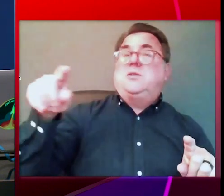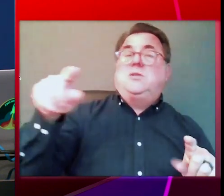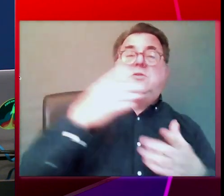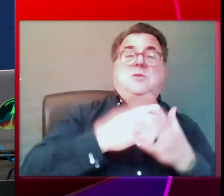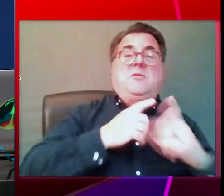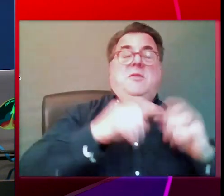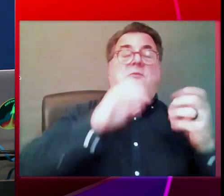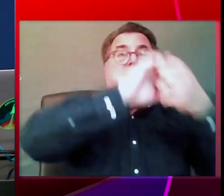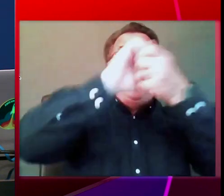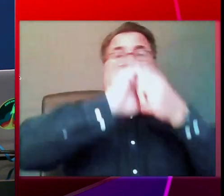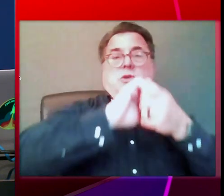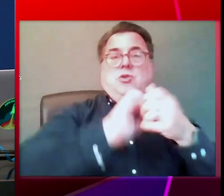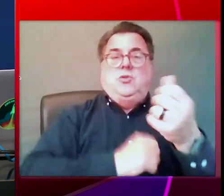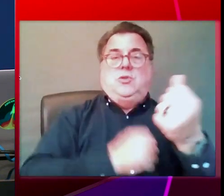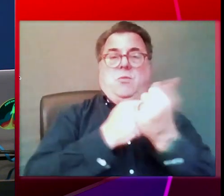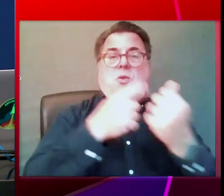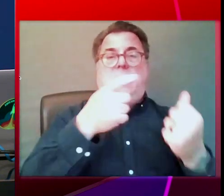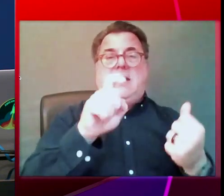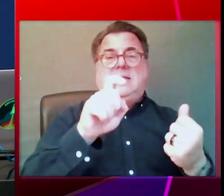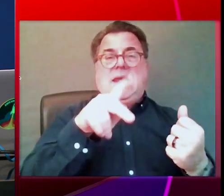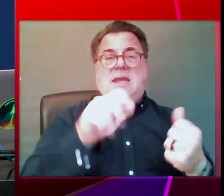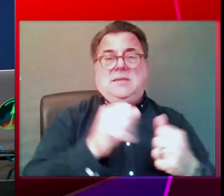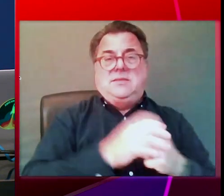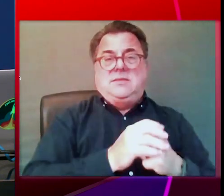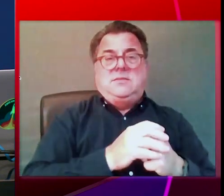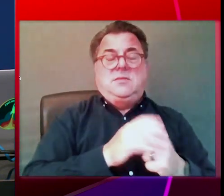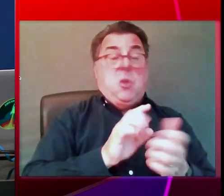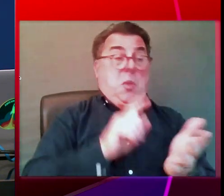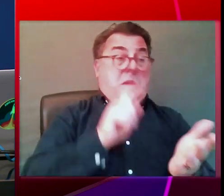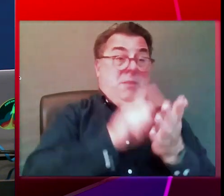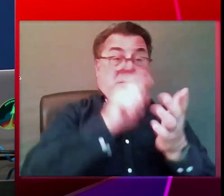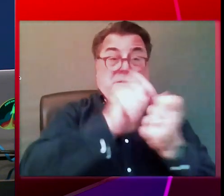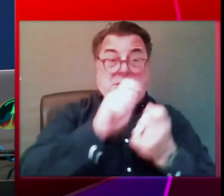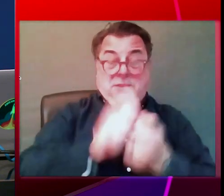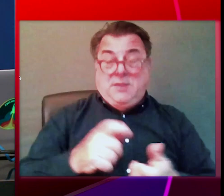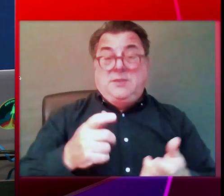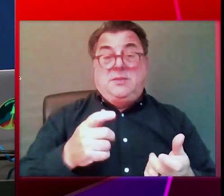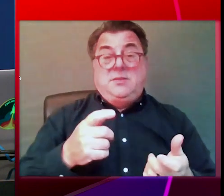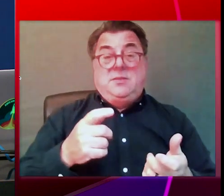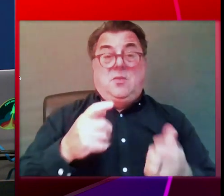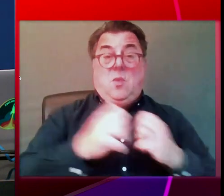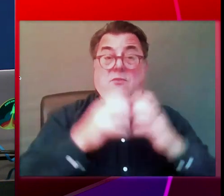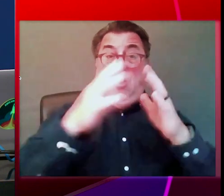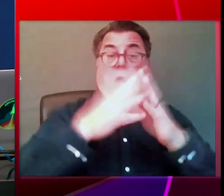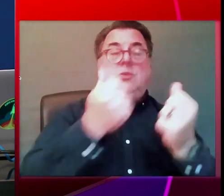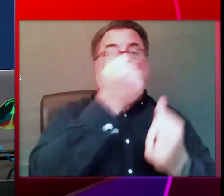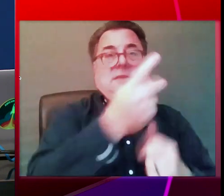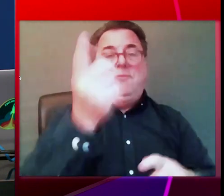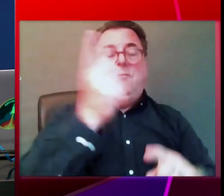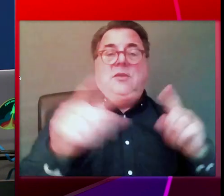that support XKS. We've published the specification to GitHub. We've launched with a number of other